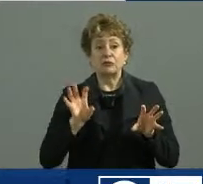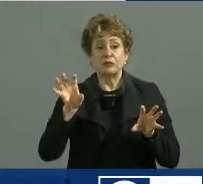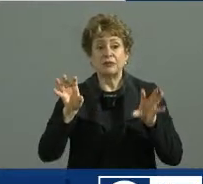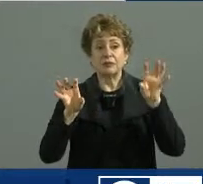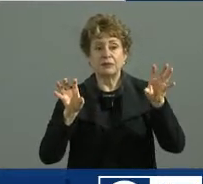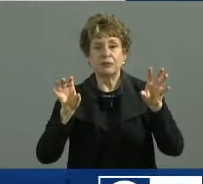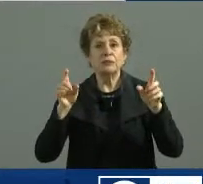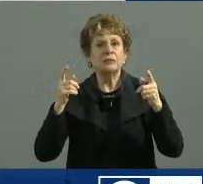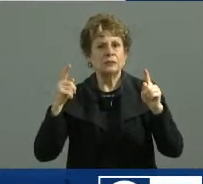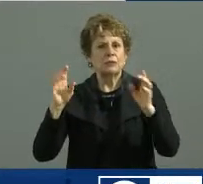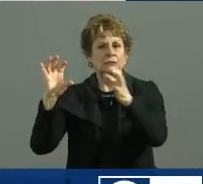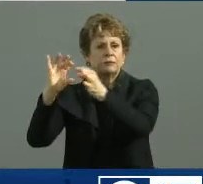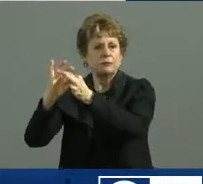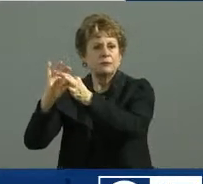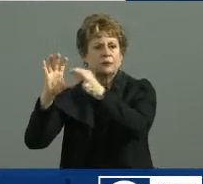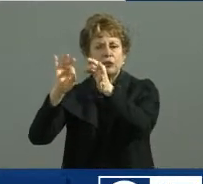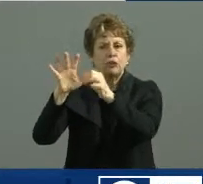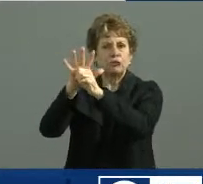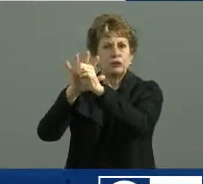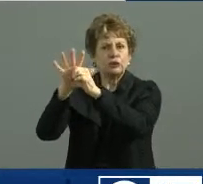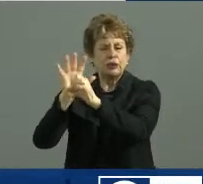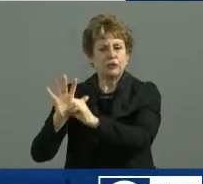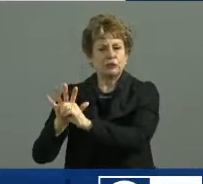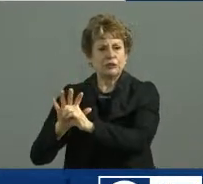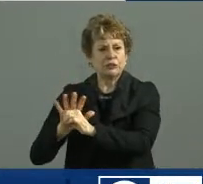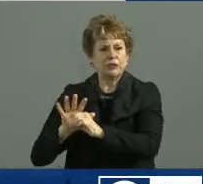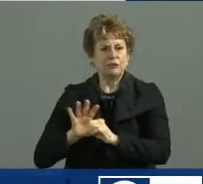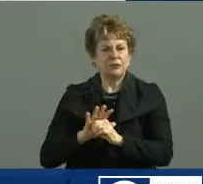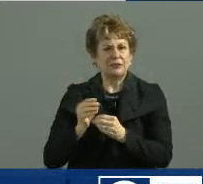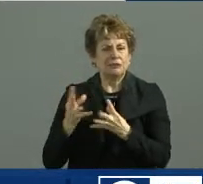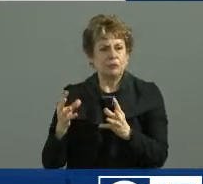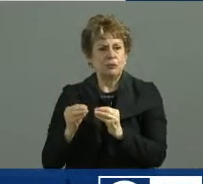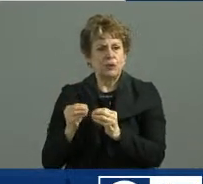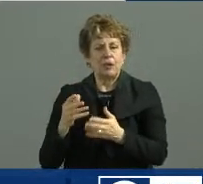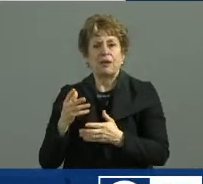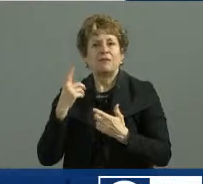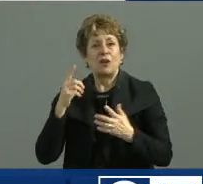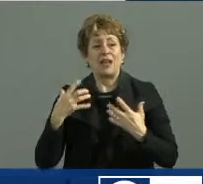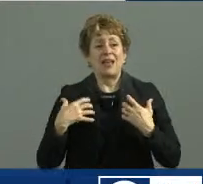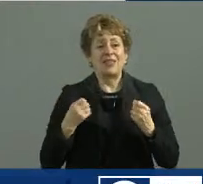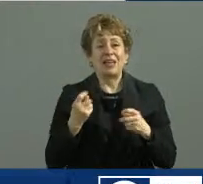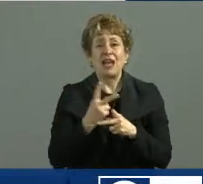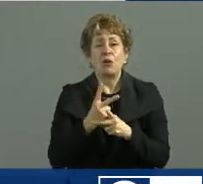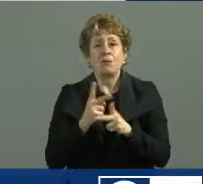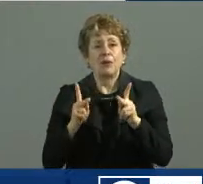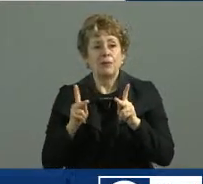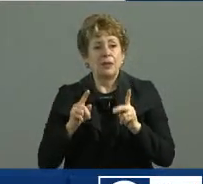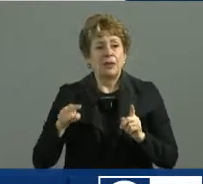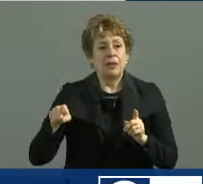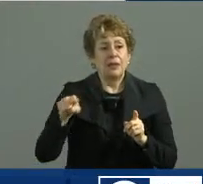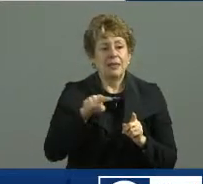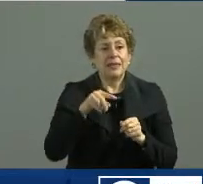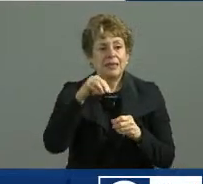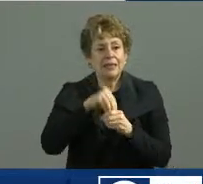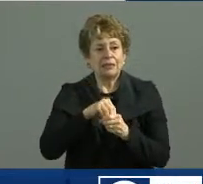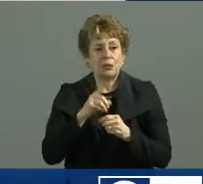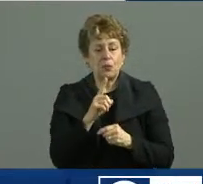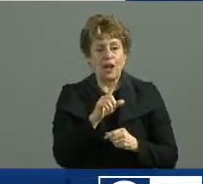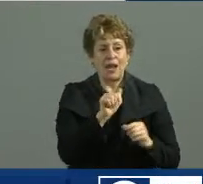are operational and providing vaccinations for our healthcare workers in our Phase 1A priority